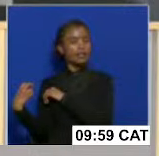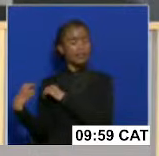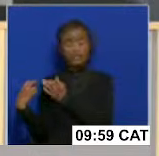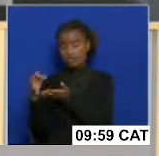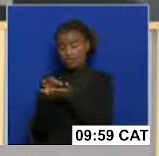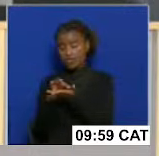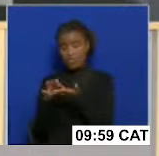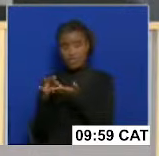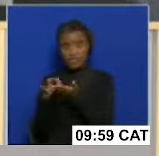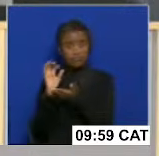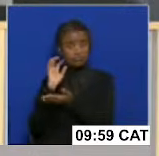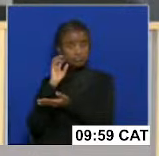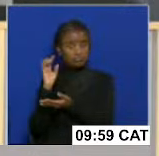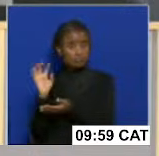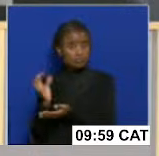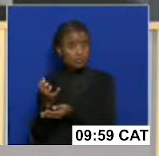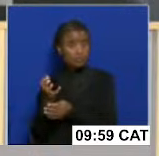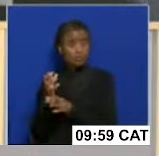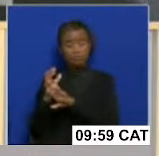that person an informer?